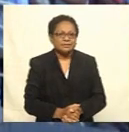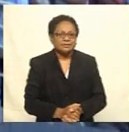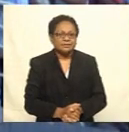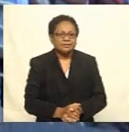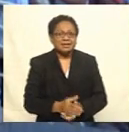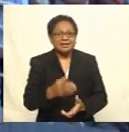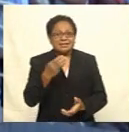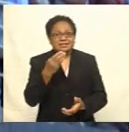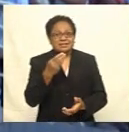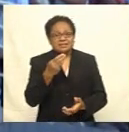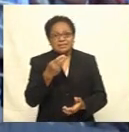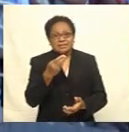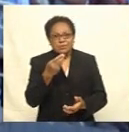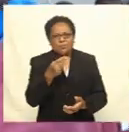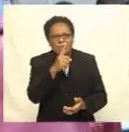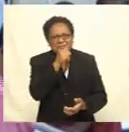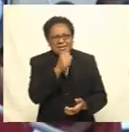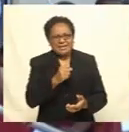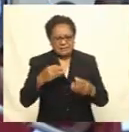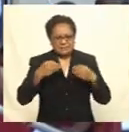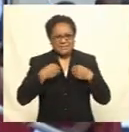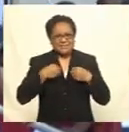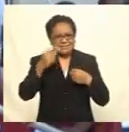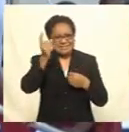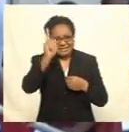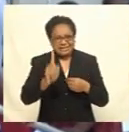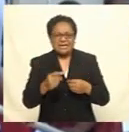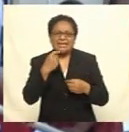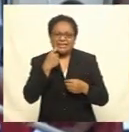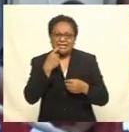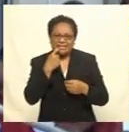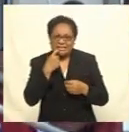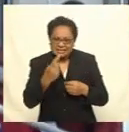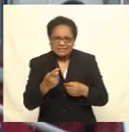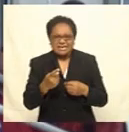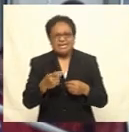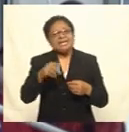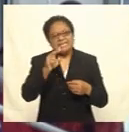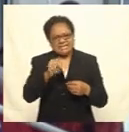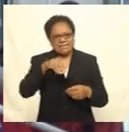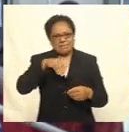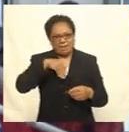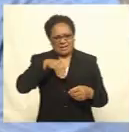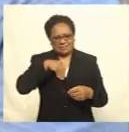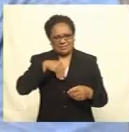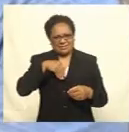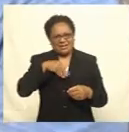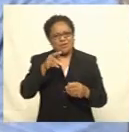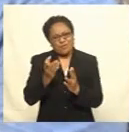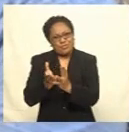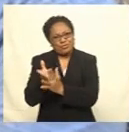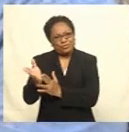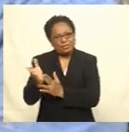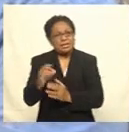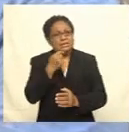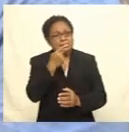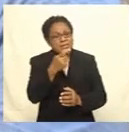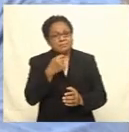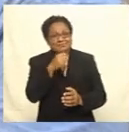electrical business is part of essential services, hence he needs a pass. Actually, yesterday I was here from 10